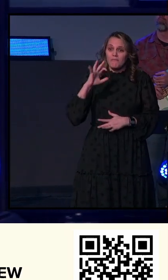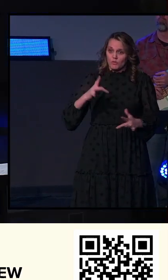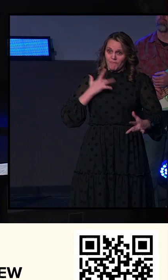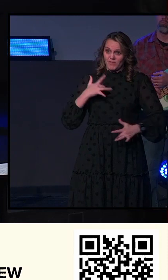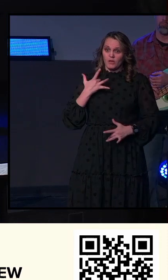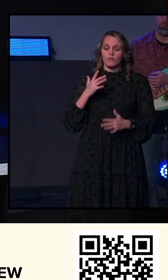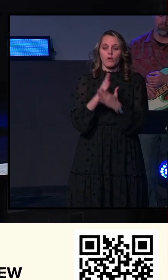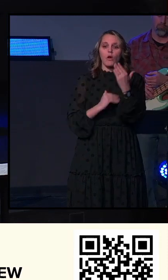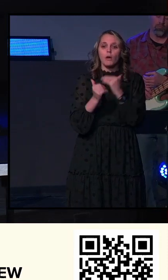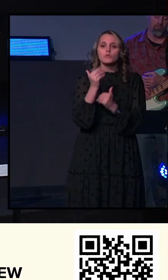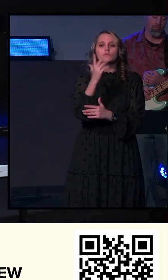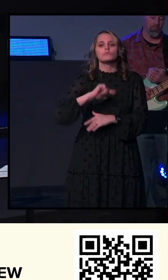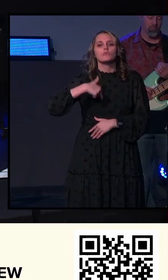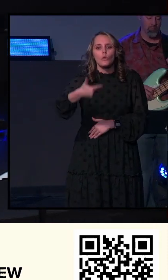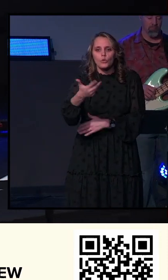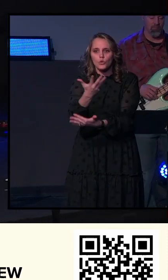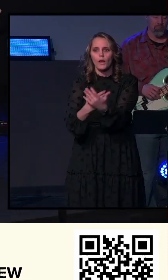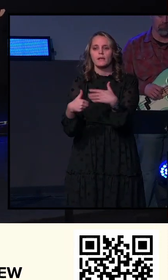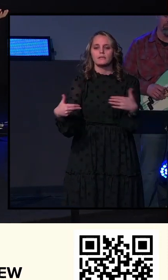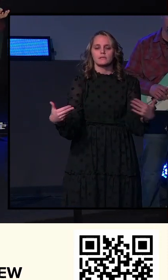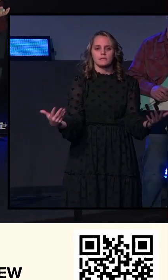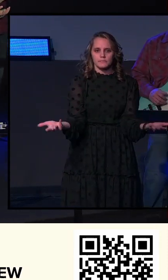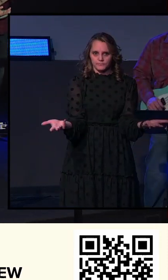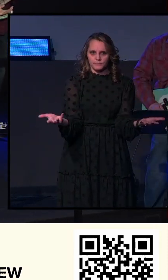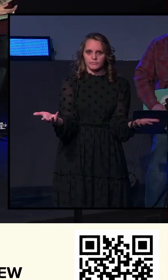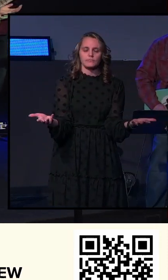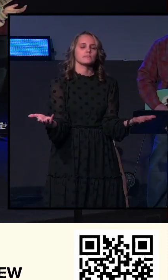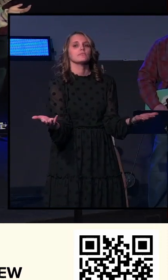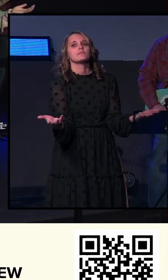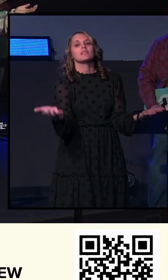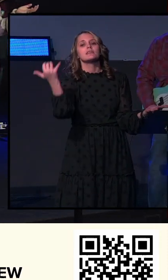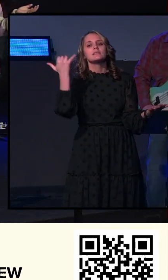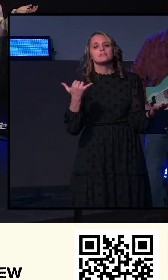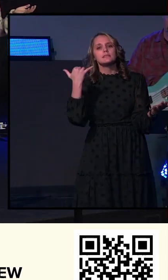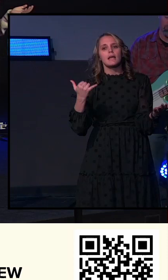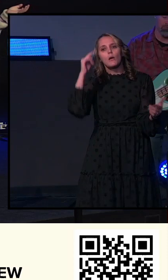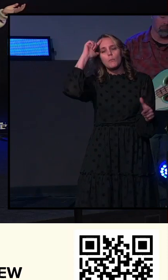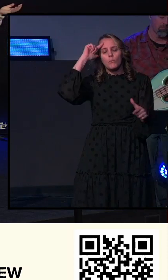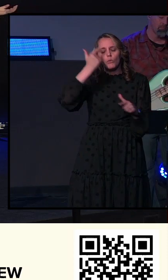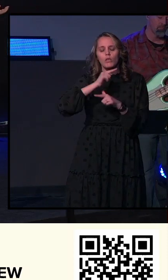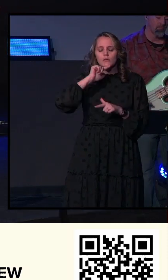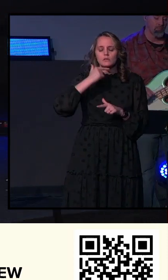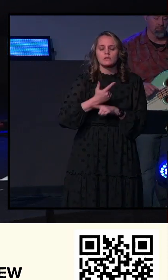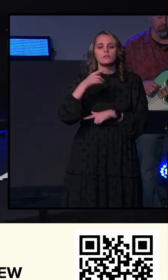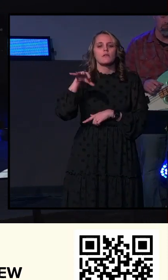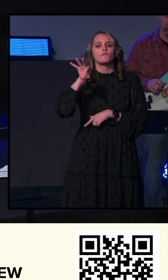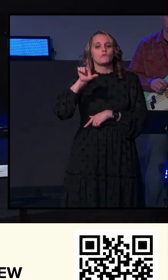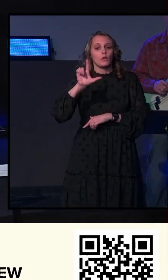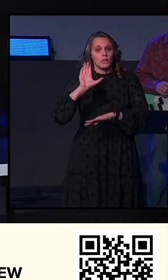hands in a posture of reception, I'd just love to speak these words over you. And now, my brothers and sisters of Frontline